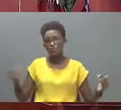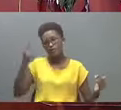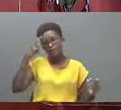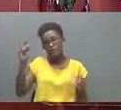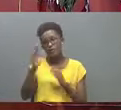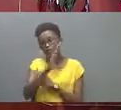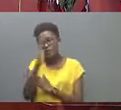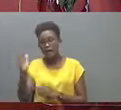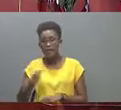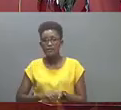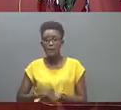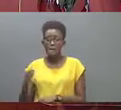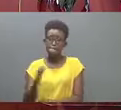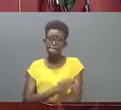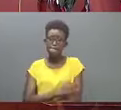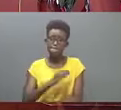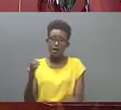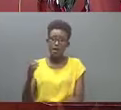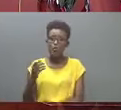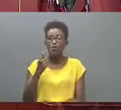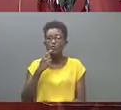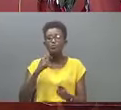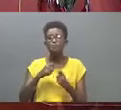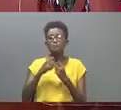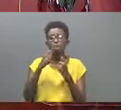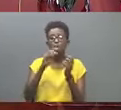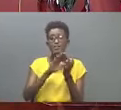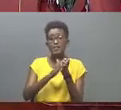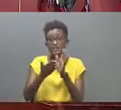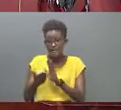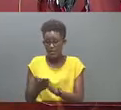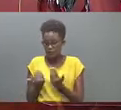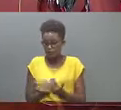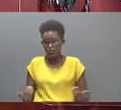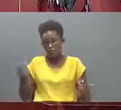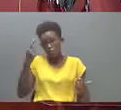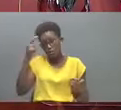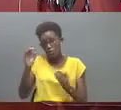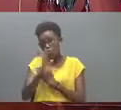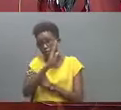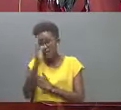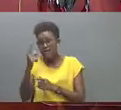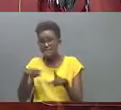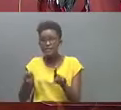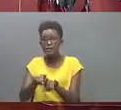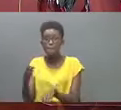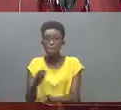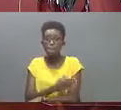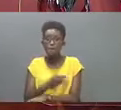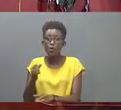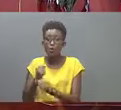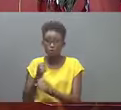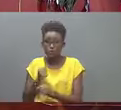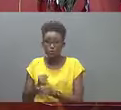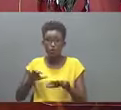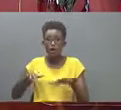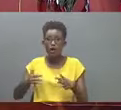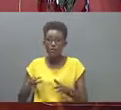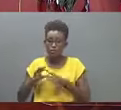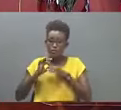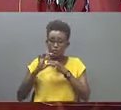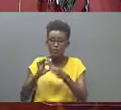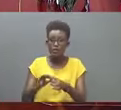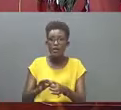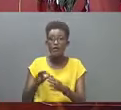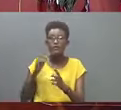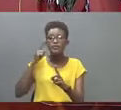Power to become children of God. Power to do. And we have been reconciled to God